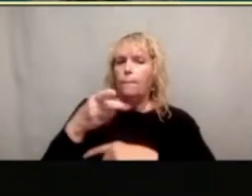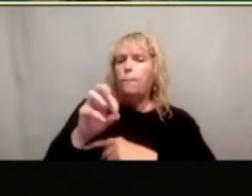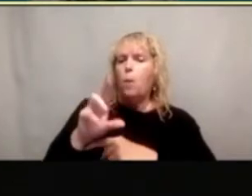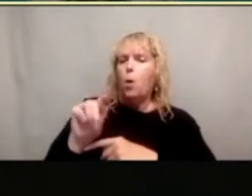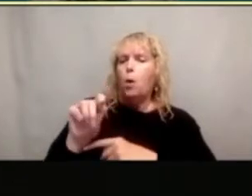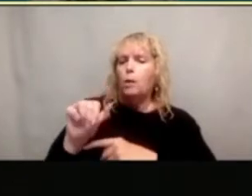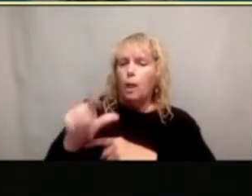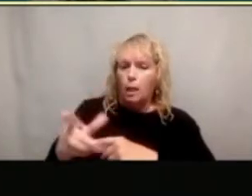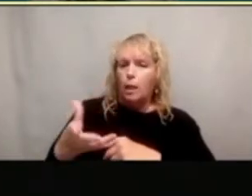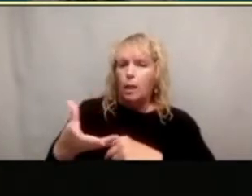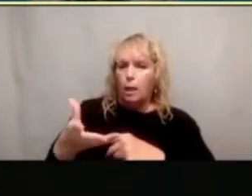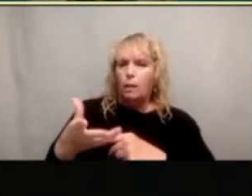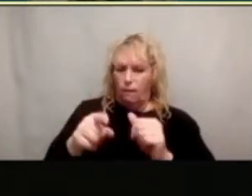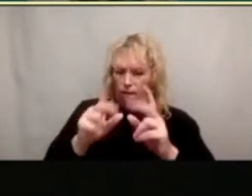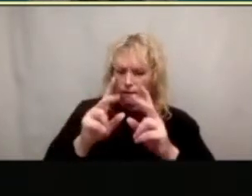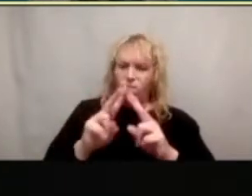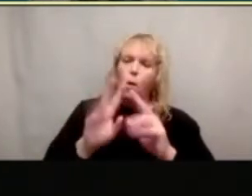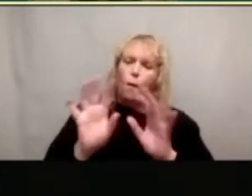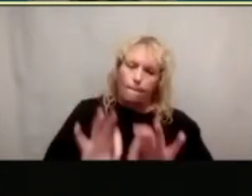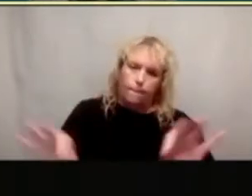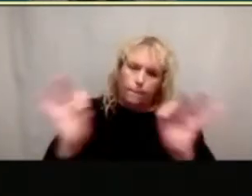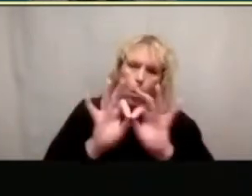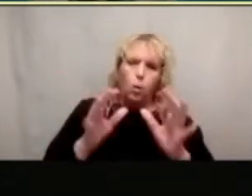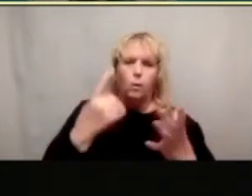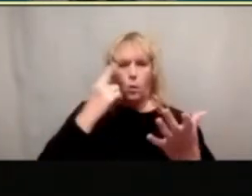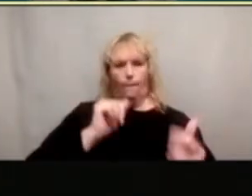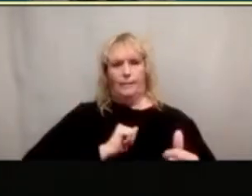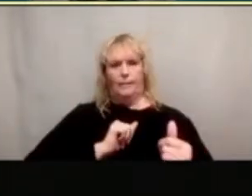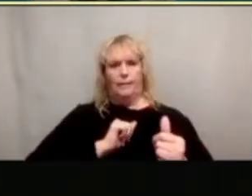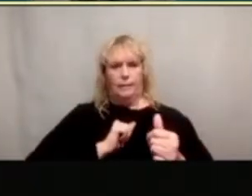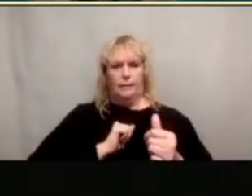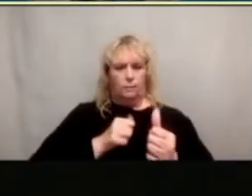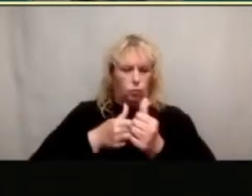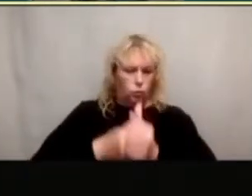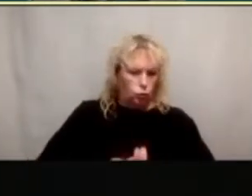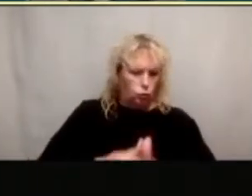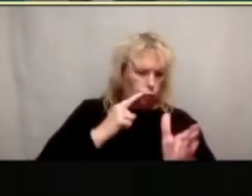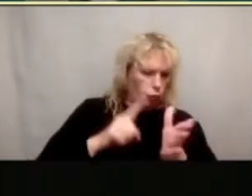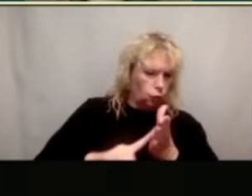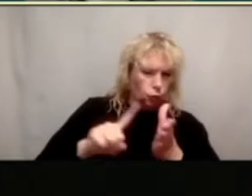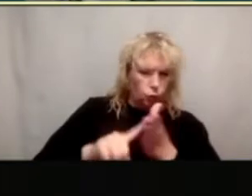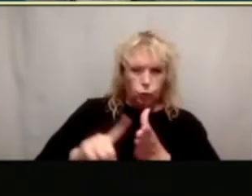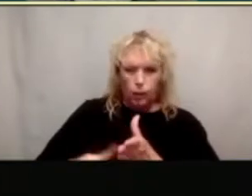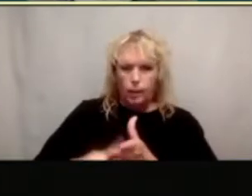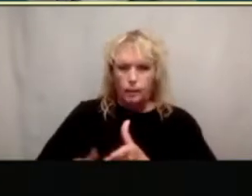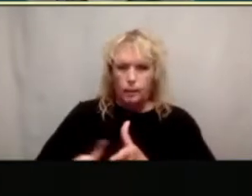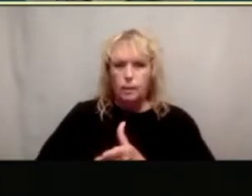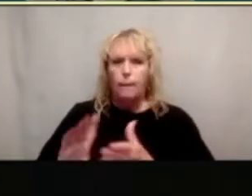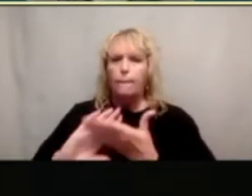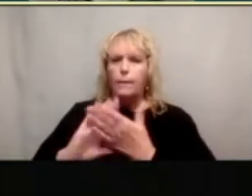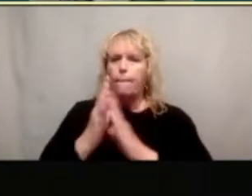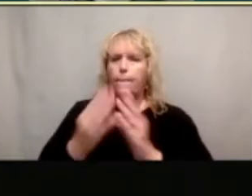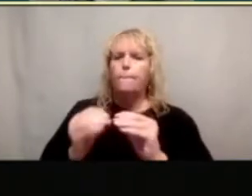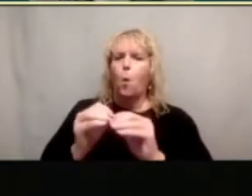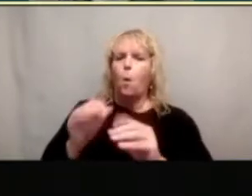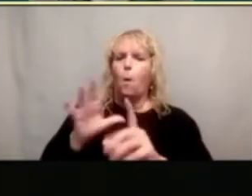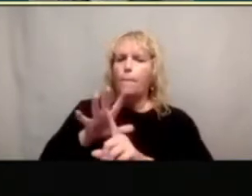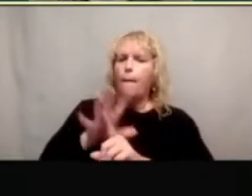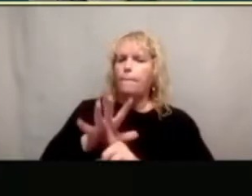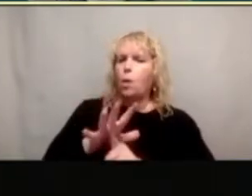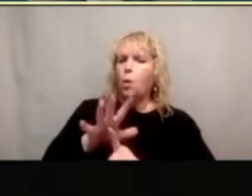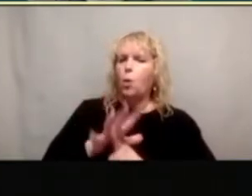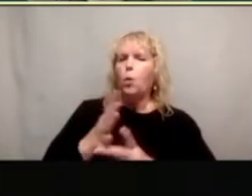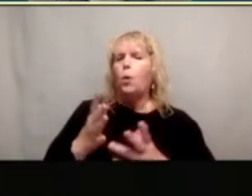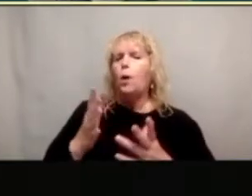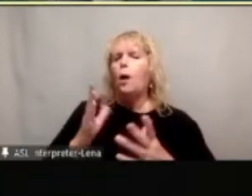is of critical importance. Self-tracking is becoming, I think, more and more popular, and it provides insights into